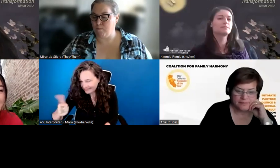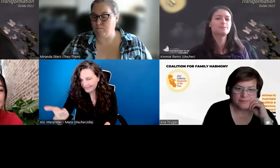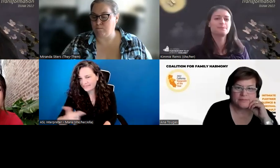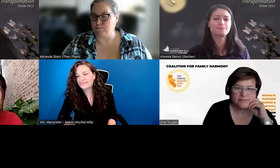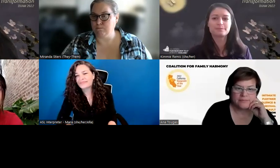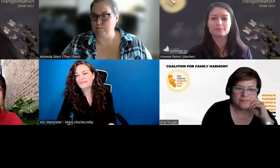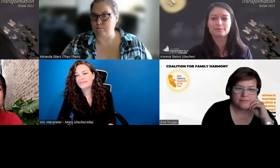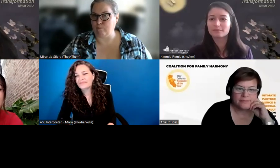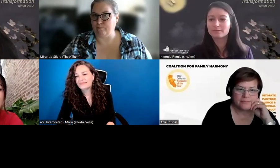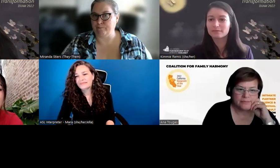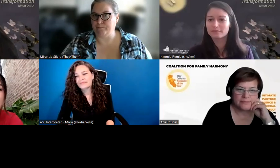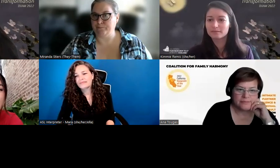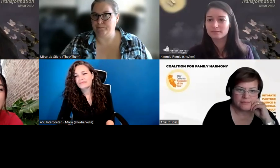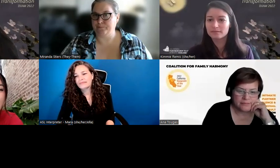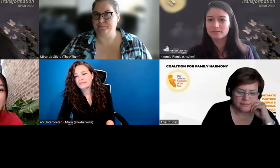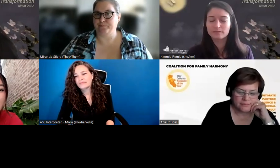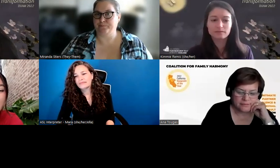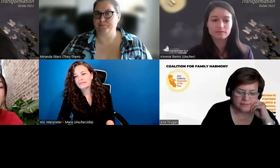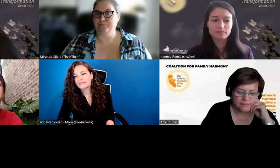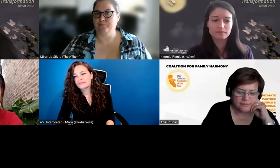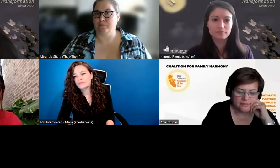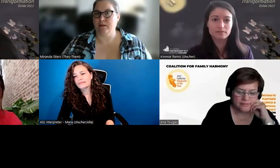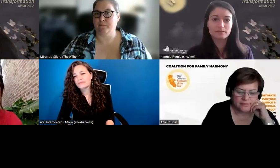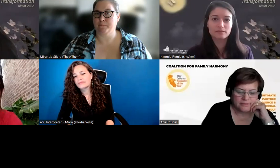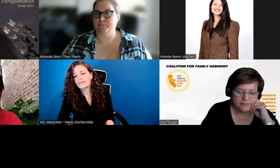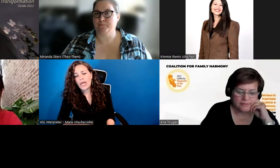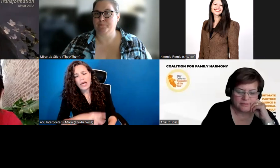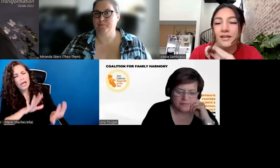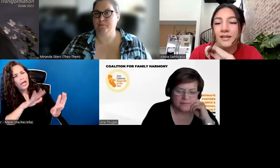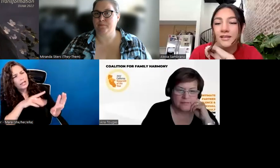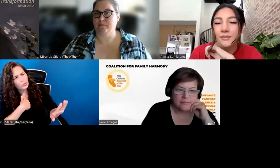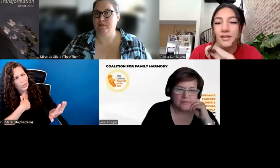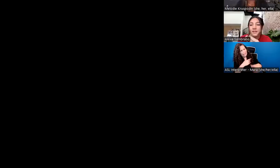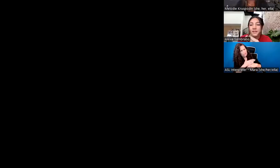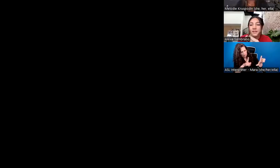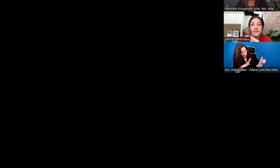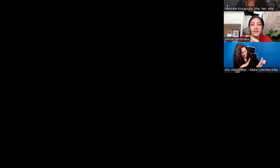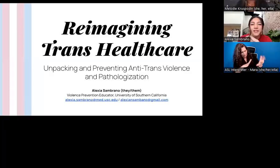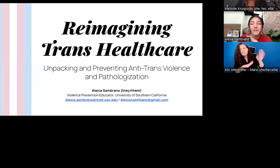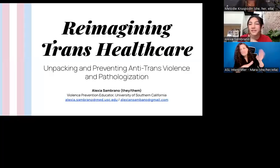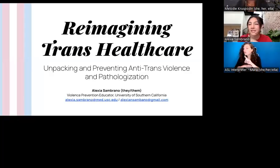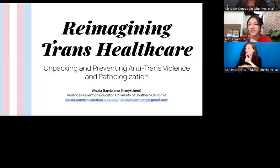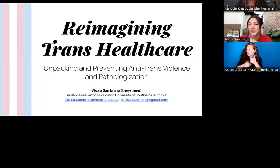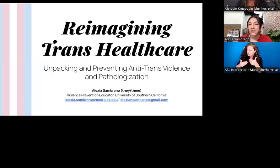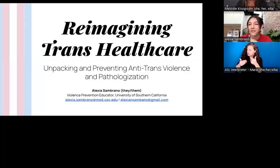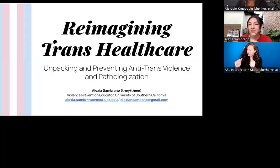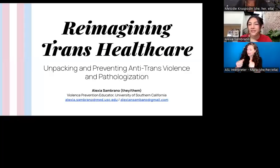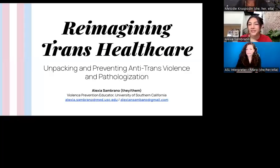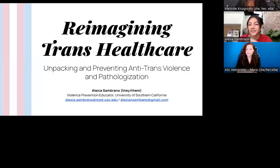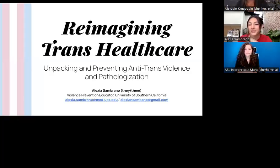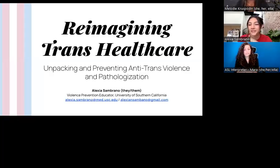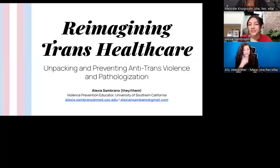share screen privileges? You should. If you don't, let me know. Okay, let me try it. Can folks see my screen